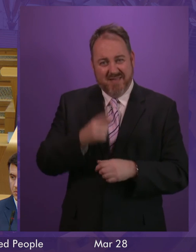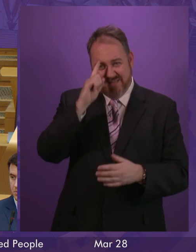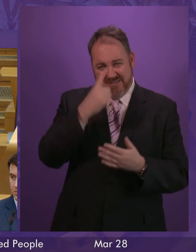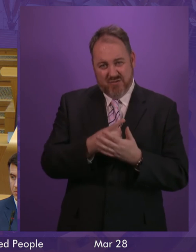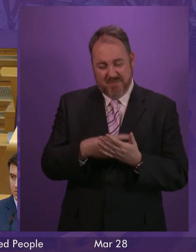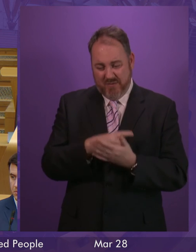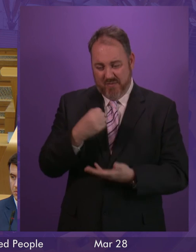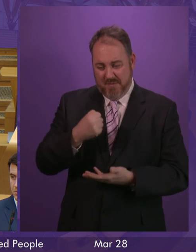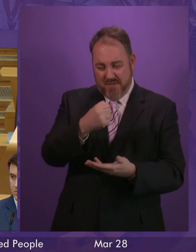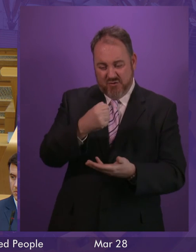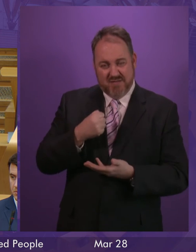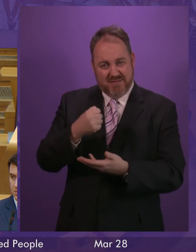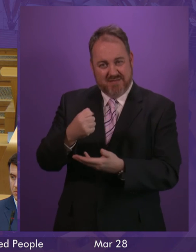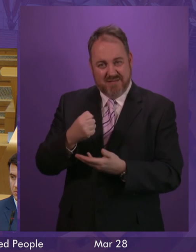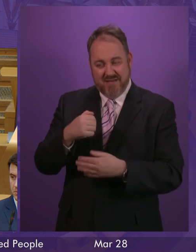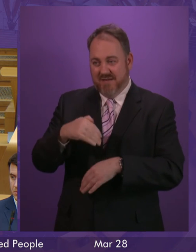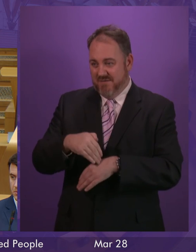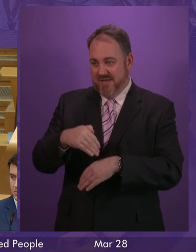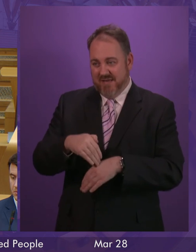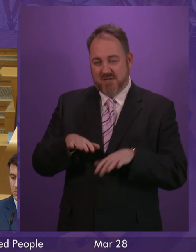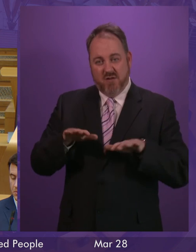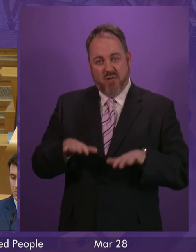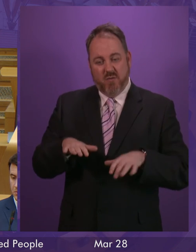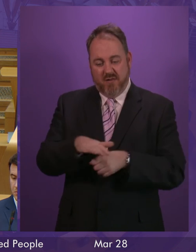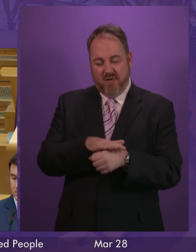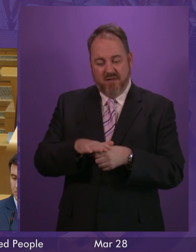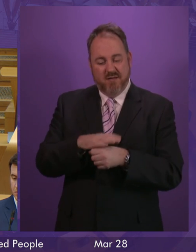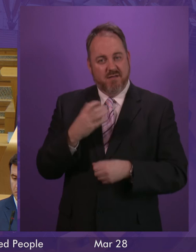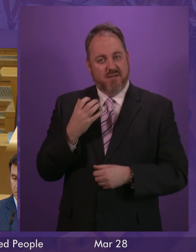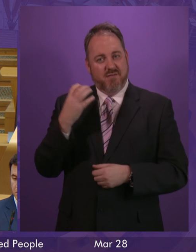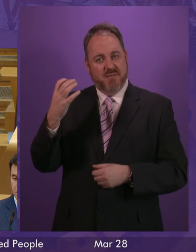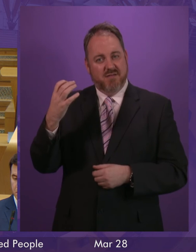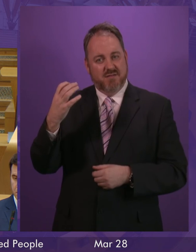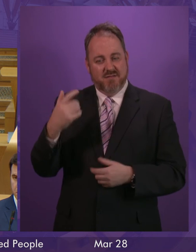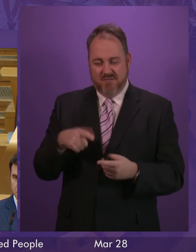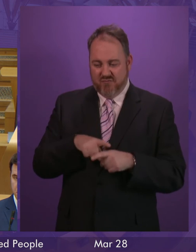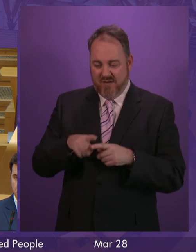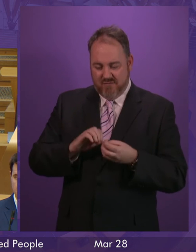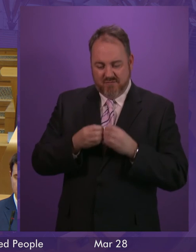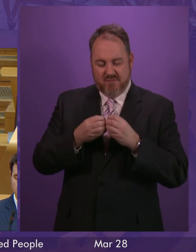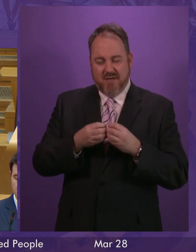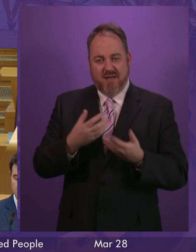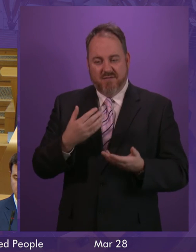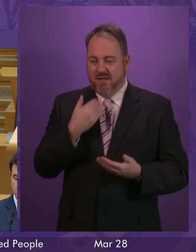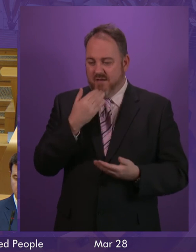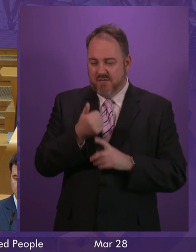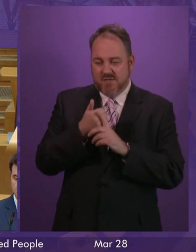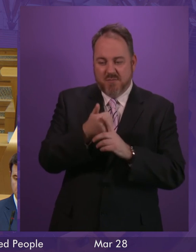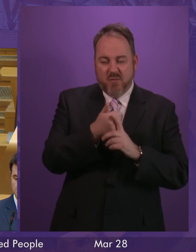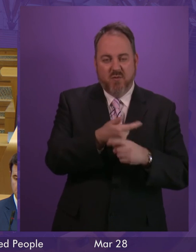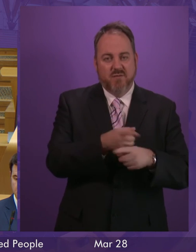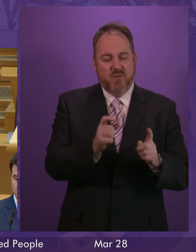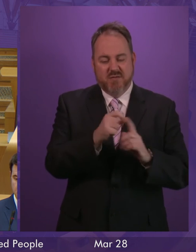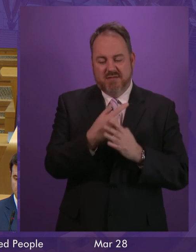budgets and the impacts they have on local government and the ability to provide those vital services for people with profound support needs